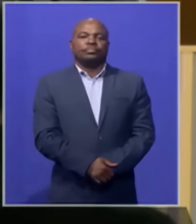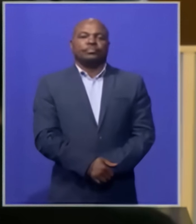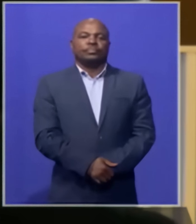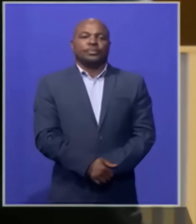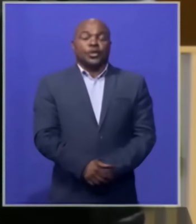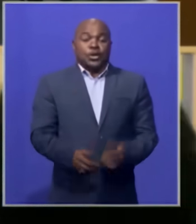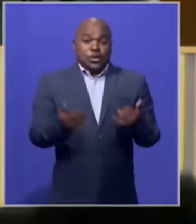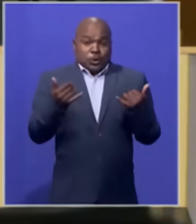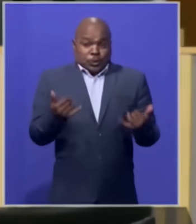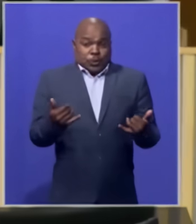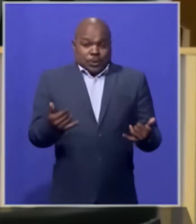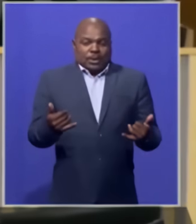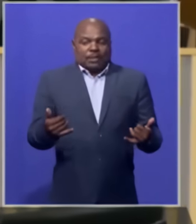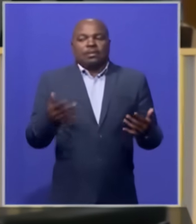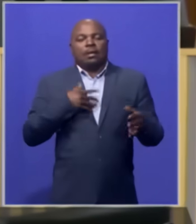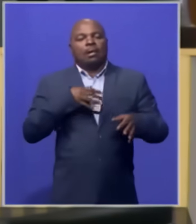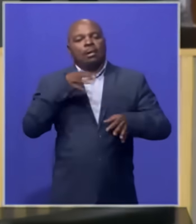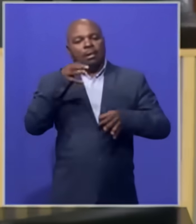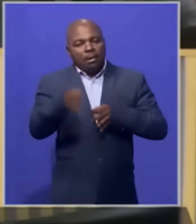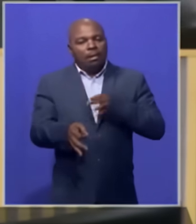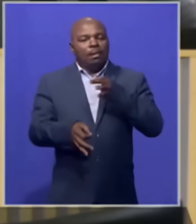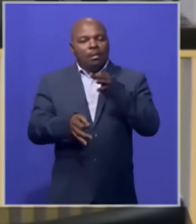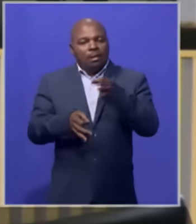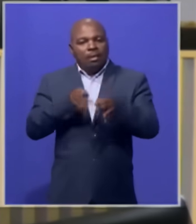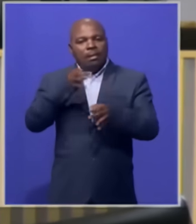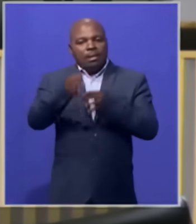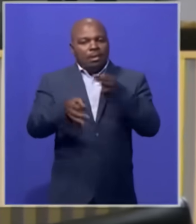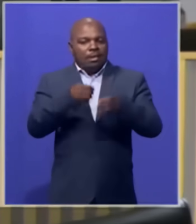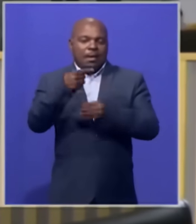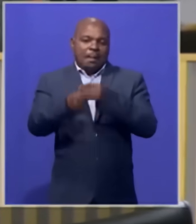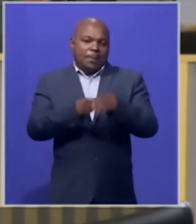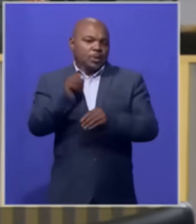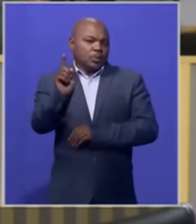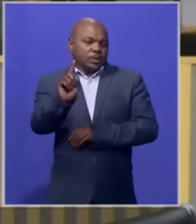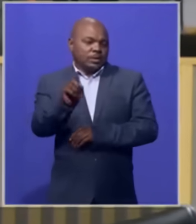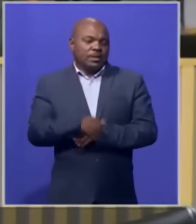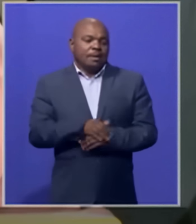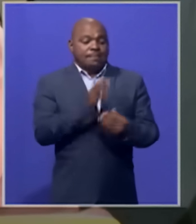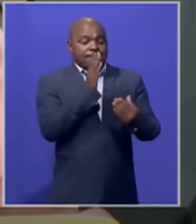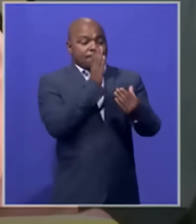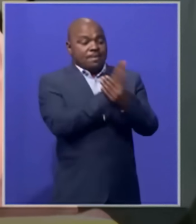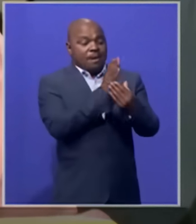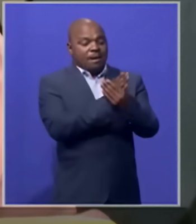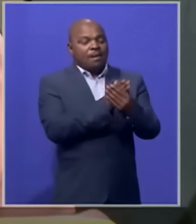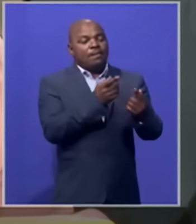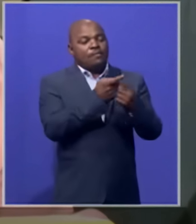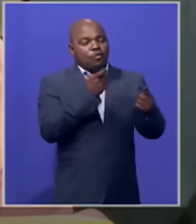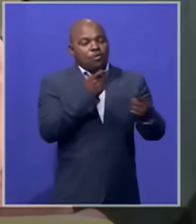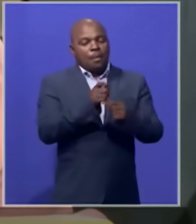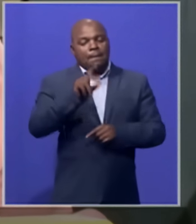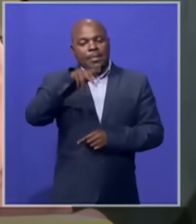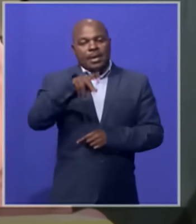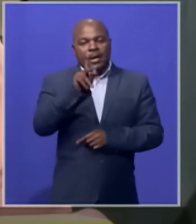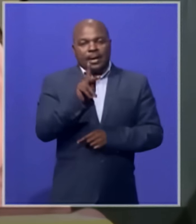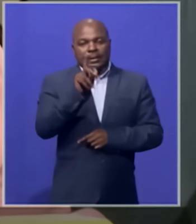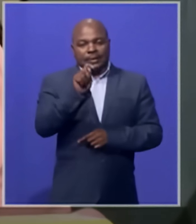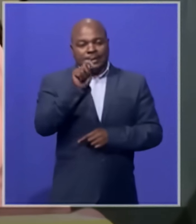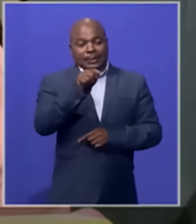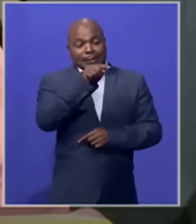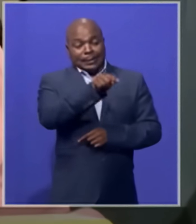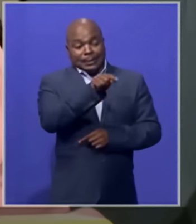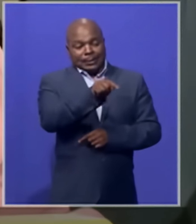Le hono go hlwelwe go hlathollwa mabaka a wa dikologilego go sepetšwa ga ditokete tša sehlophatšhomo sa maphodisa seo